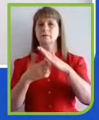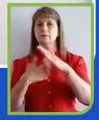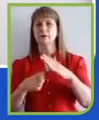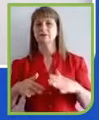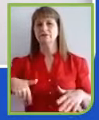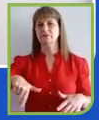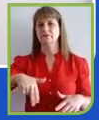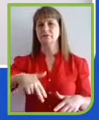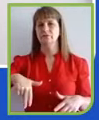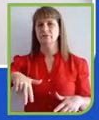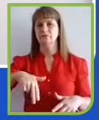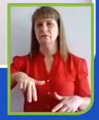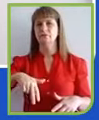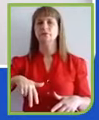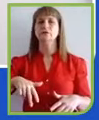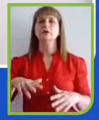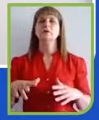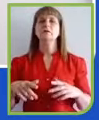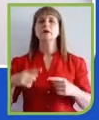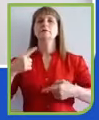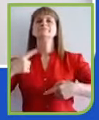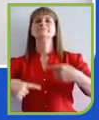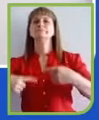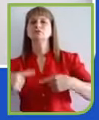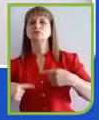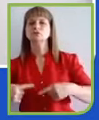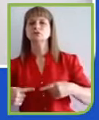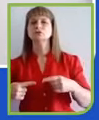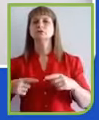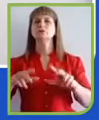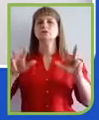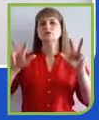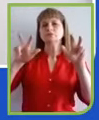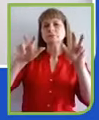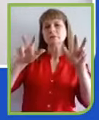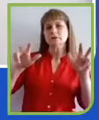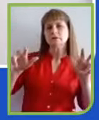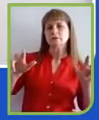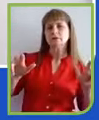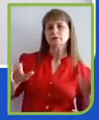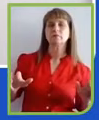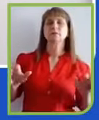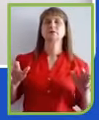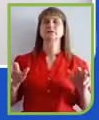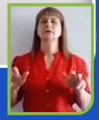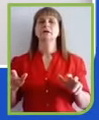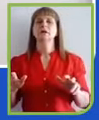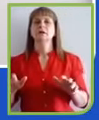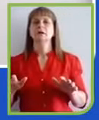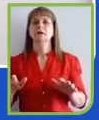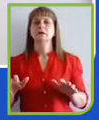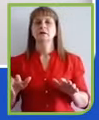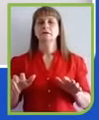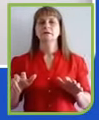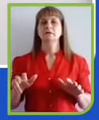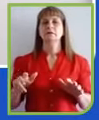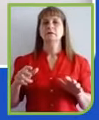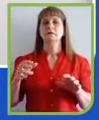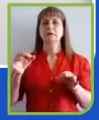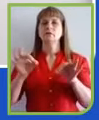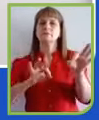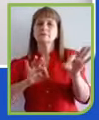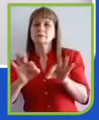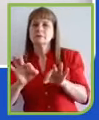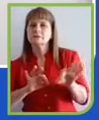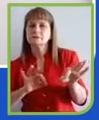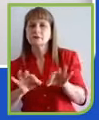doubt, our great partner, Ricardo Bottolini, from Ideas Sustentáveis, was the one helped organize all these ideas and will present, in